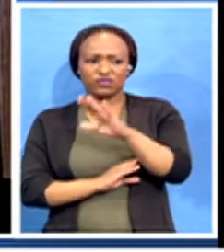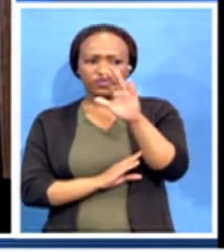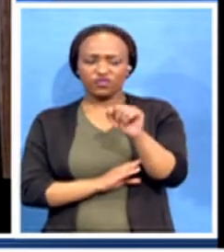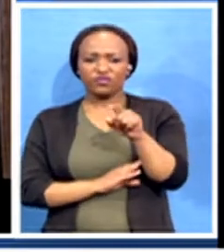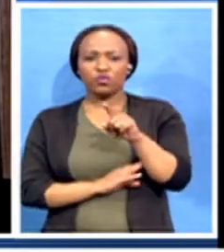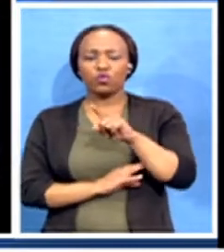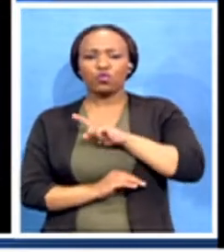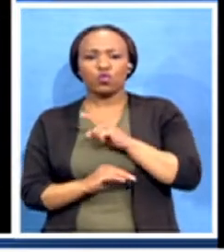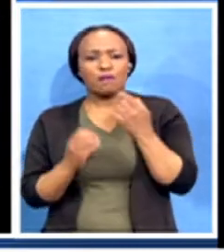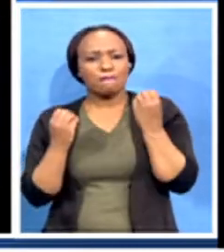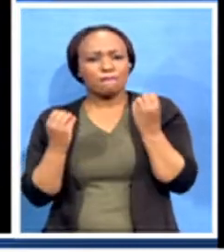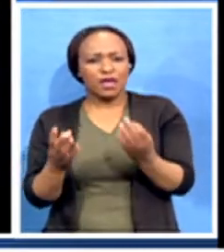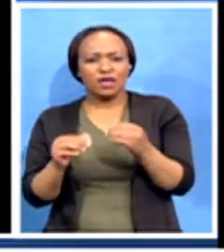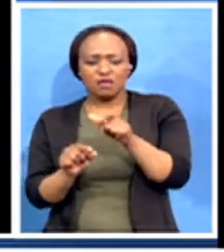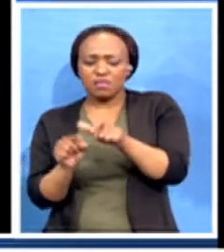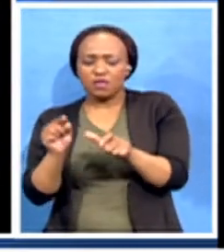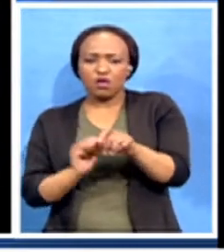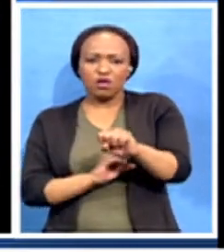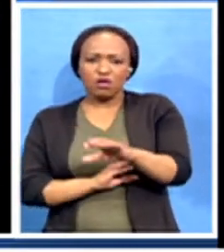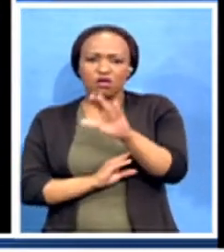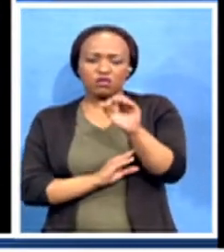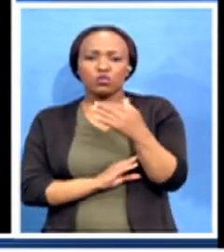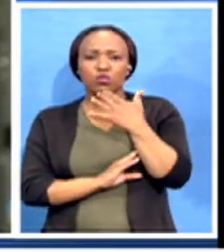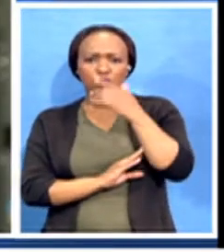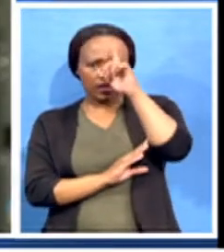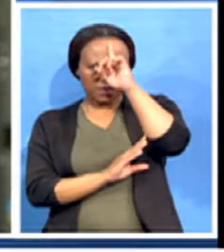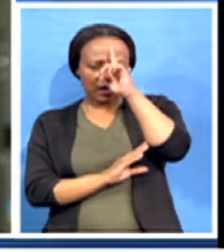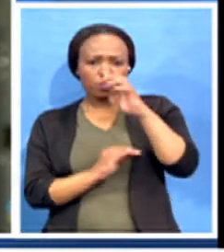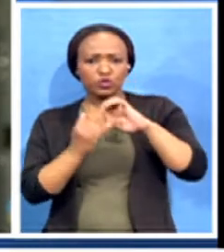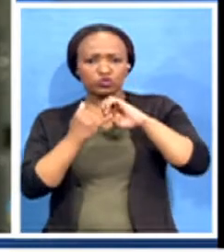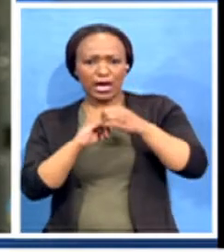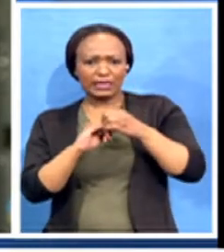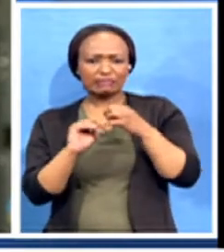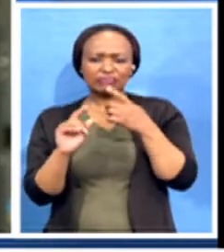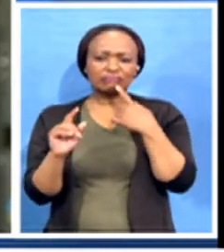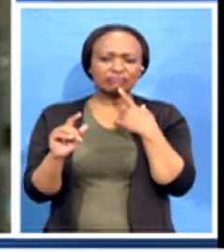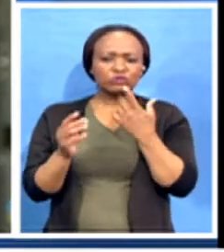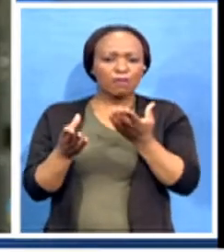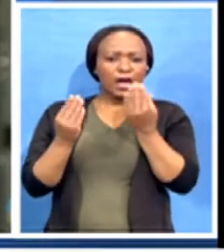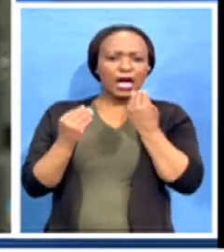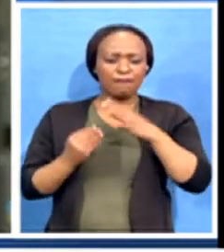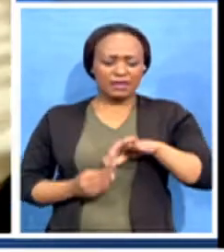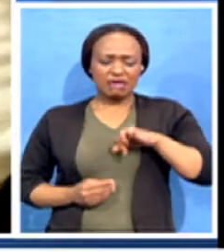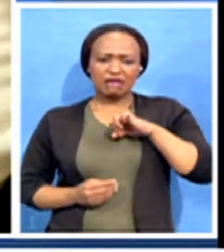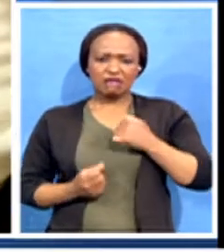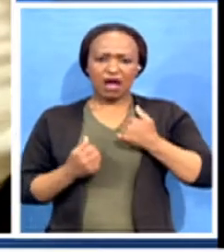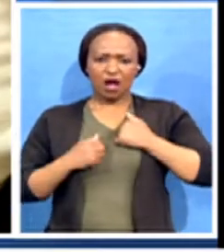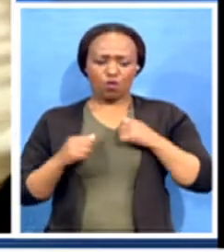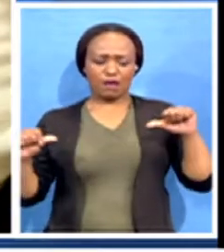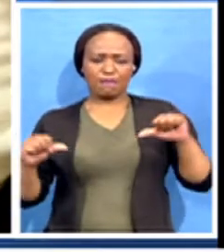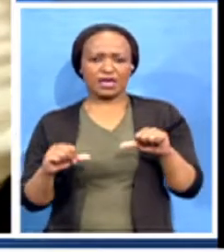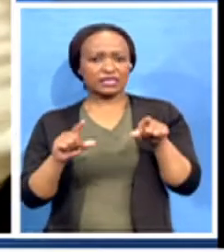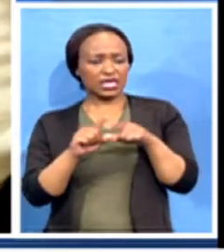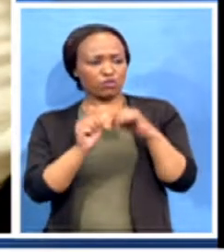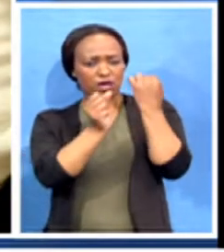we, as many people of South Africa, with the black people, were trying to discover our own dignity and be freed